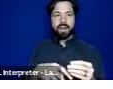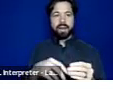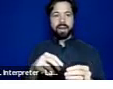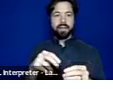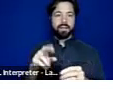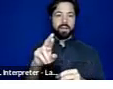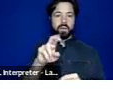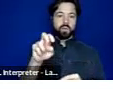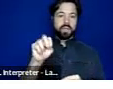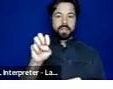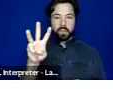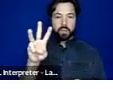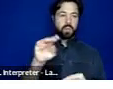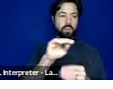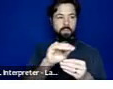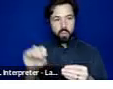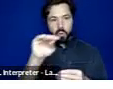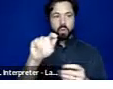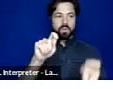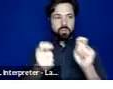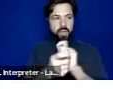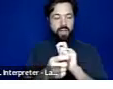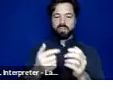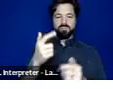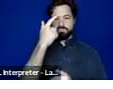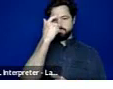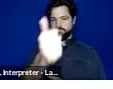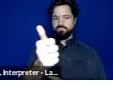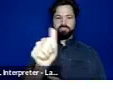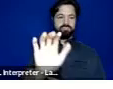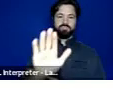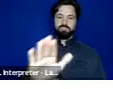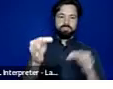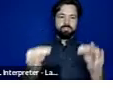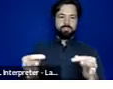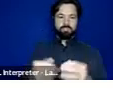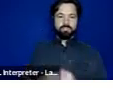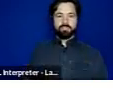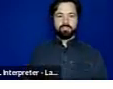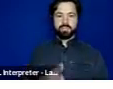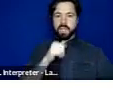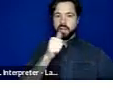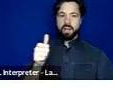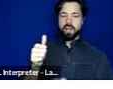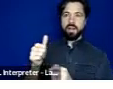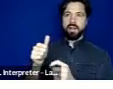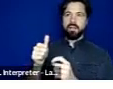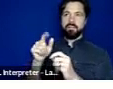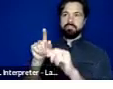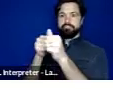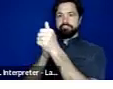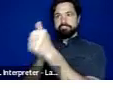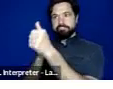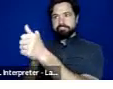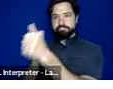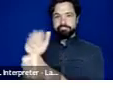renewed, moved, changed. All of that is you. You're not governed by a publisher who, after 2